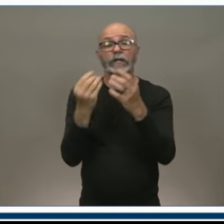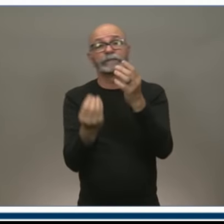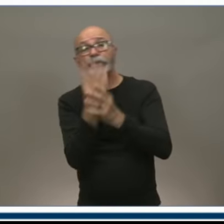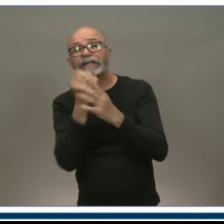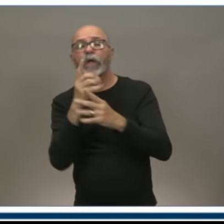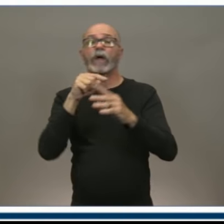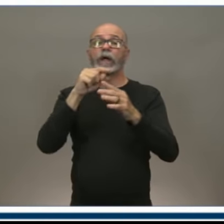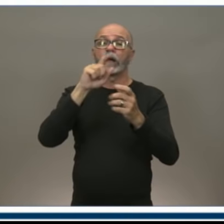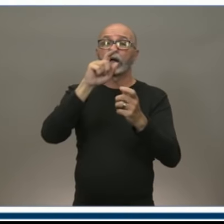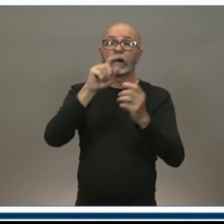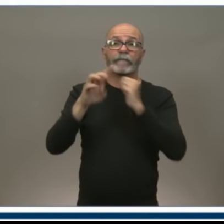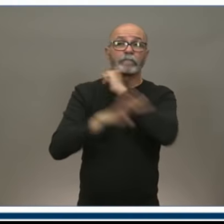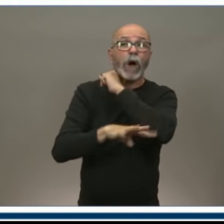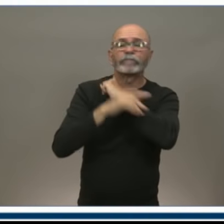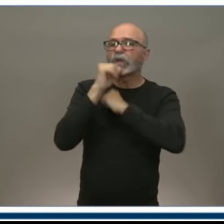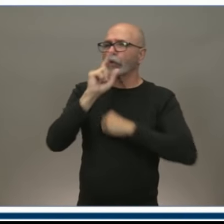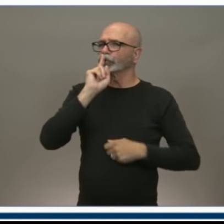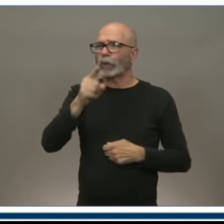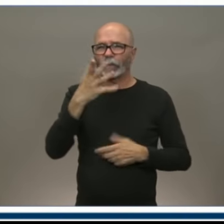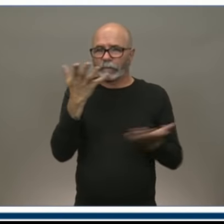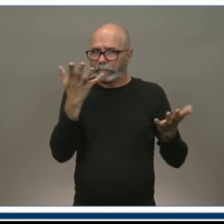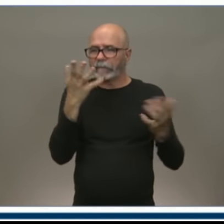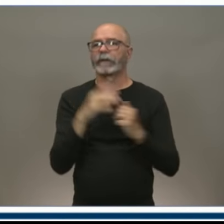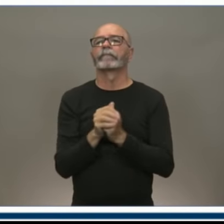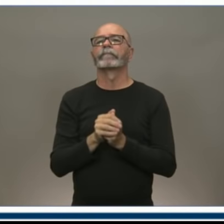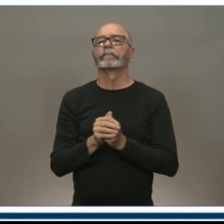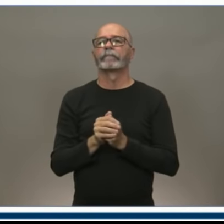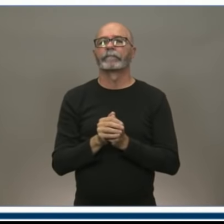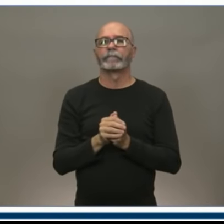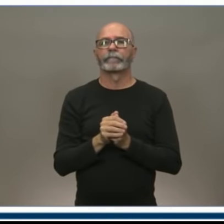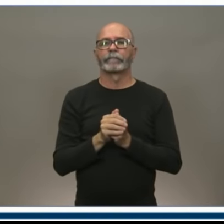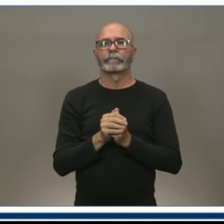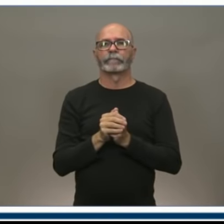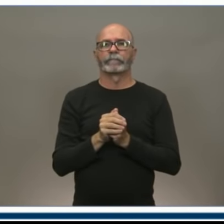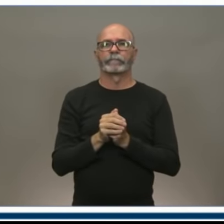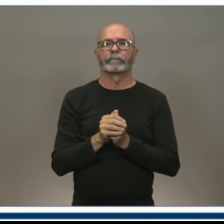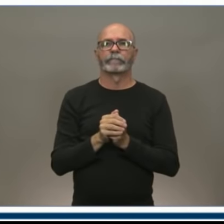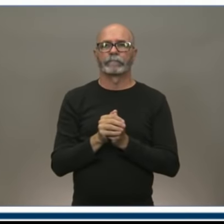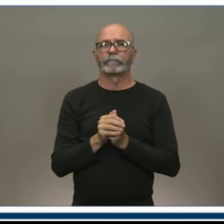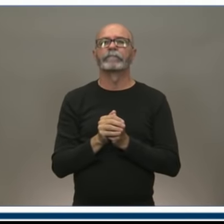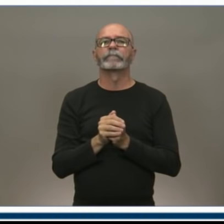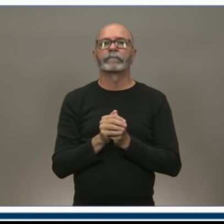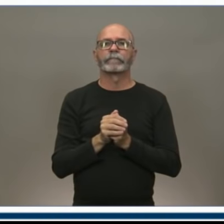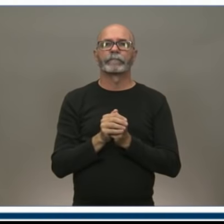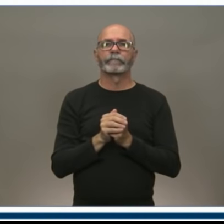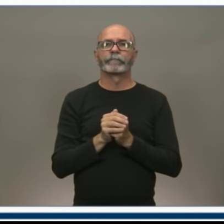indication to the House when it would be called back. Next question will go to Nabal Snan with the Herald.